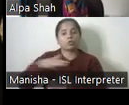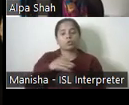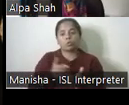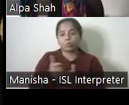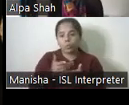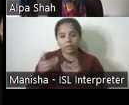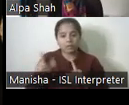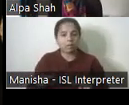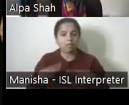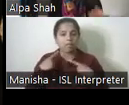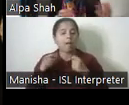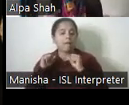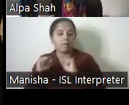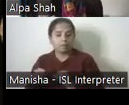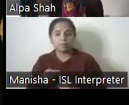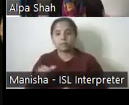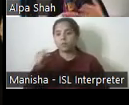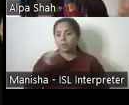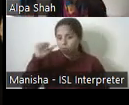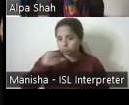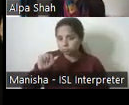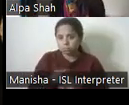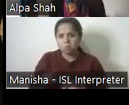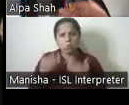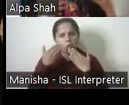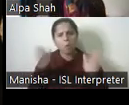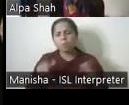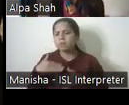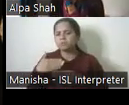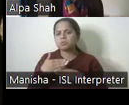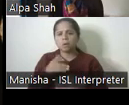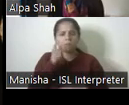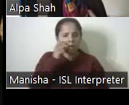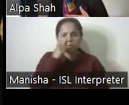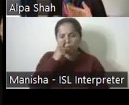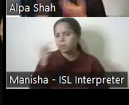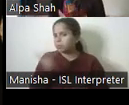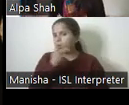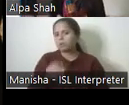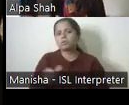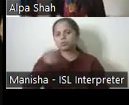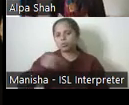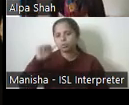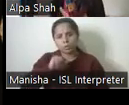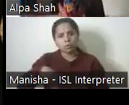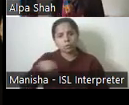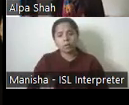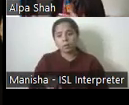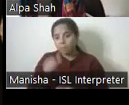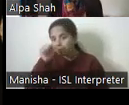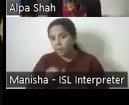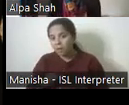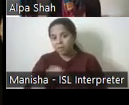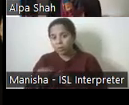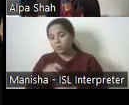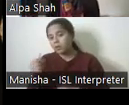life, drinking of alcohol is openly shared between men and women. To drink in private circles, as in the